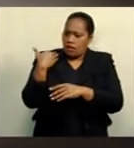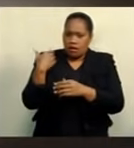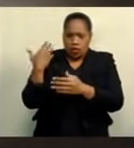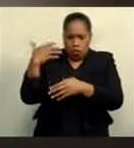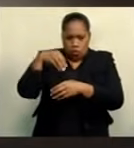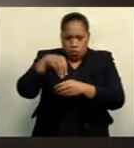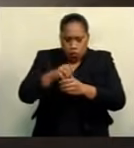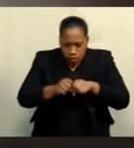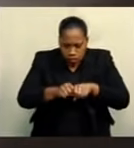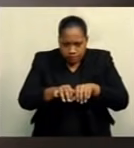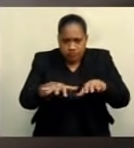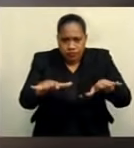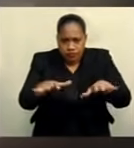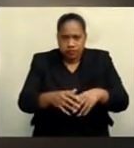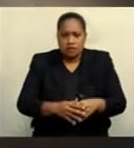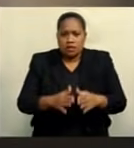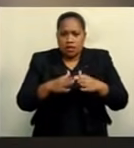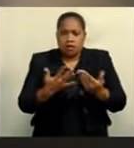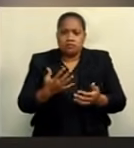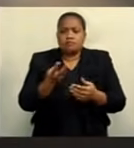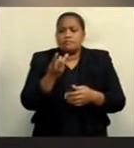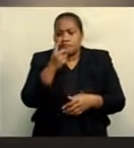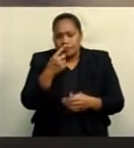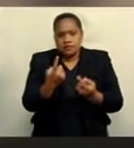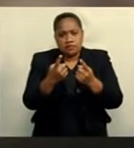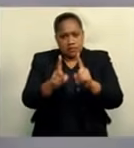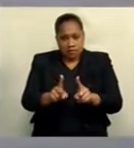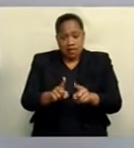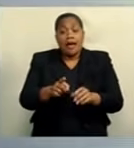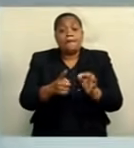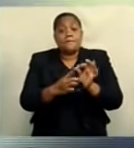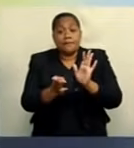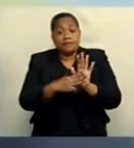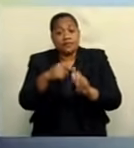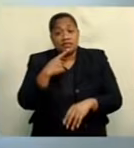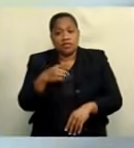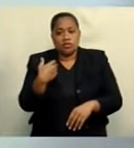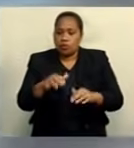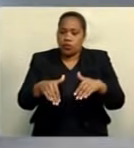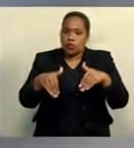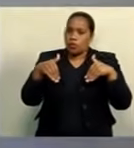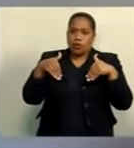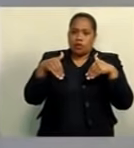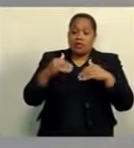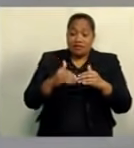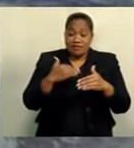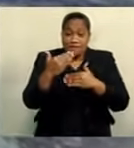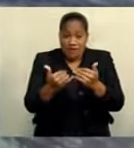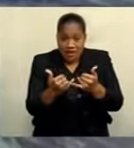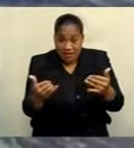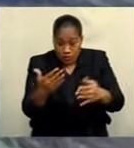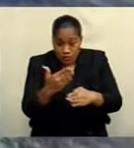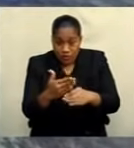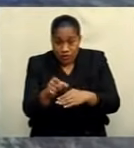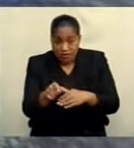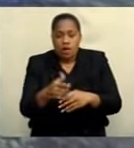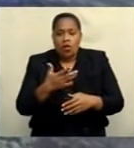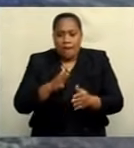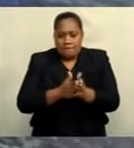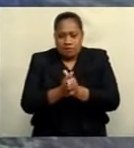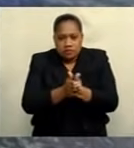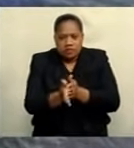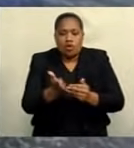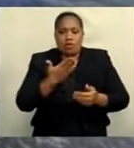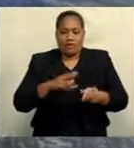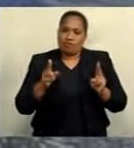to date. The Prime Minister says there is no backing down by the frontliners as Fiji anticipates returning to normalcy in